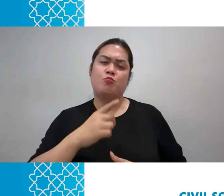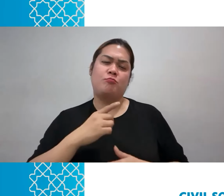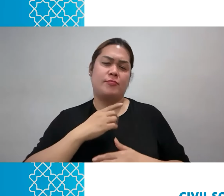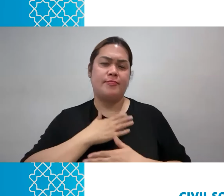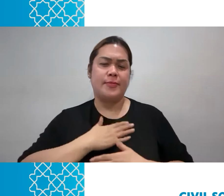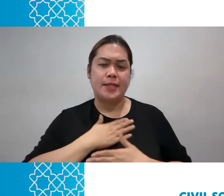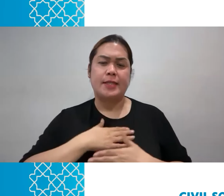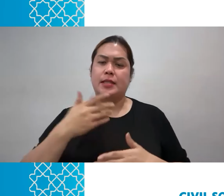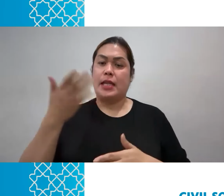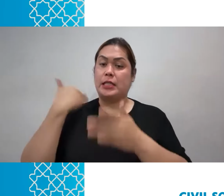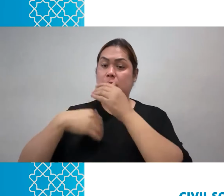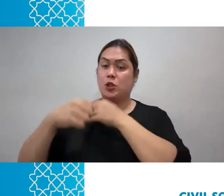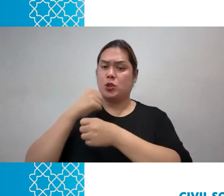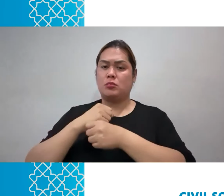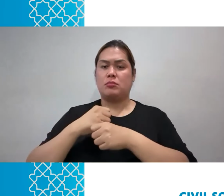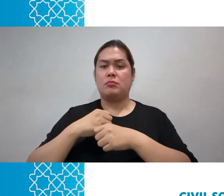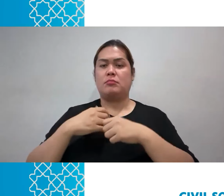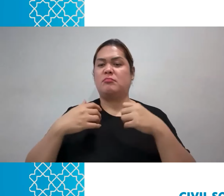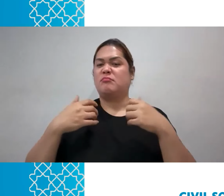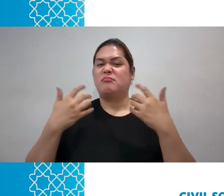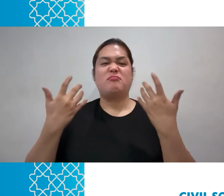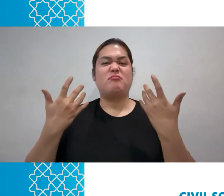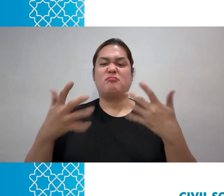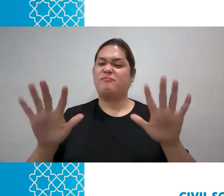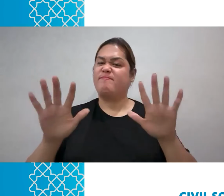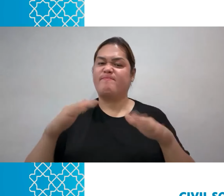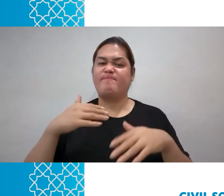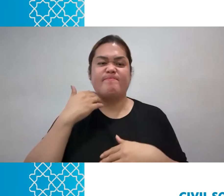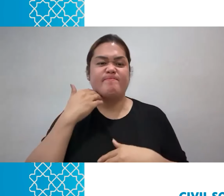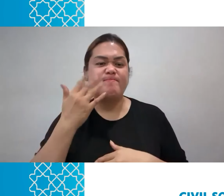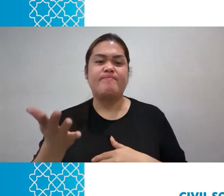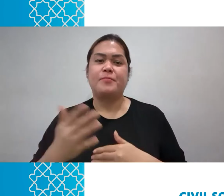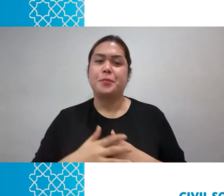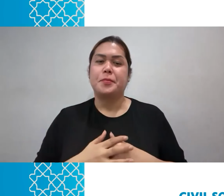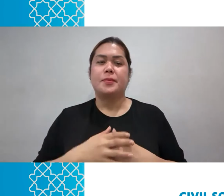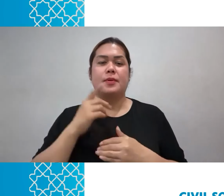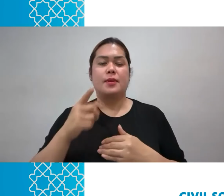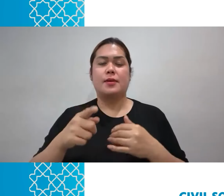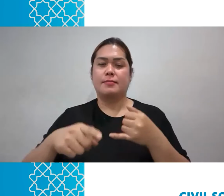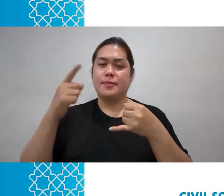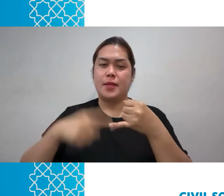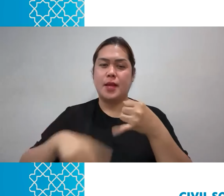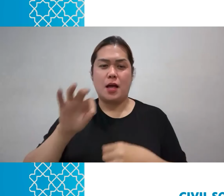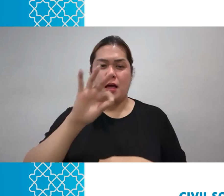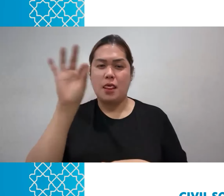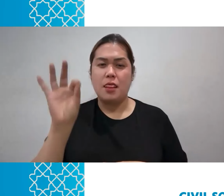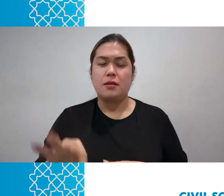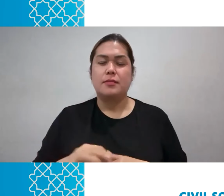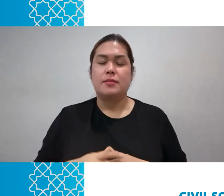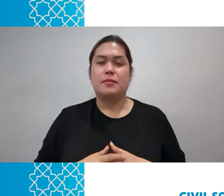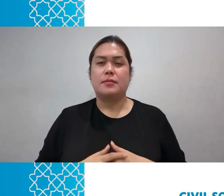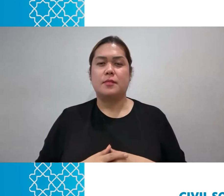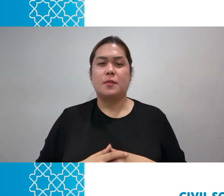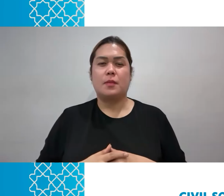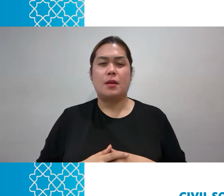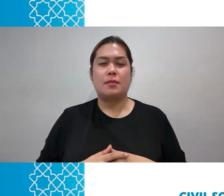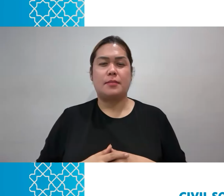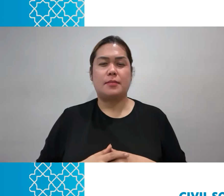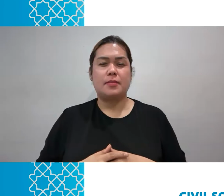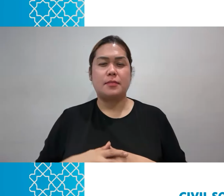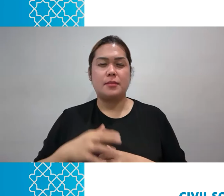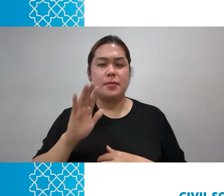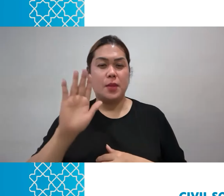away, she said that find a reason, do your bit, and maybe your